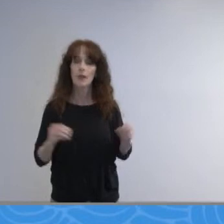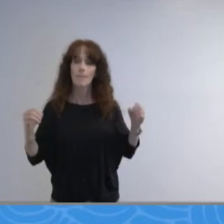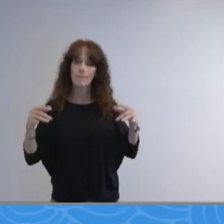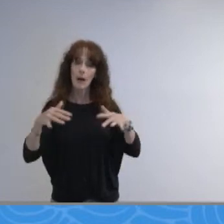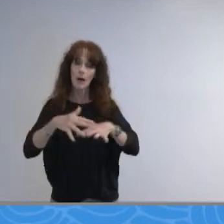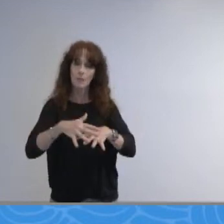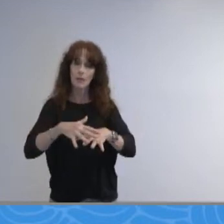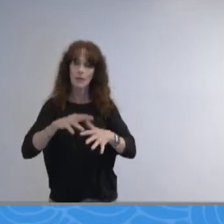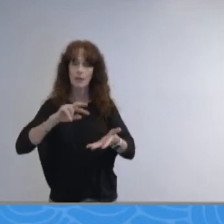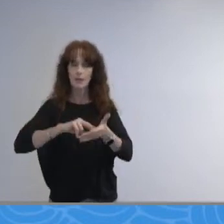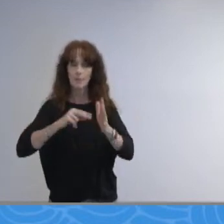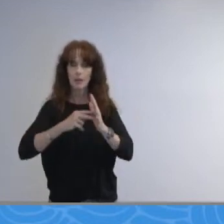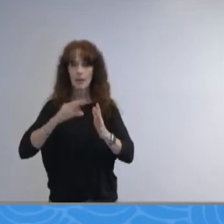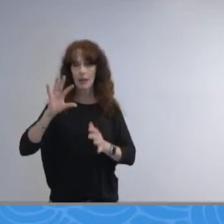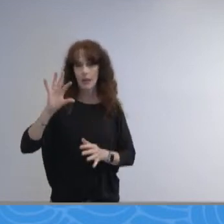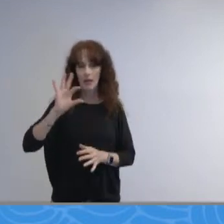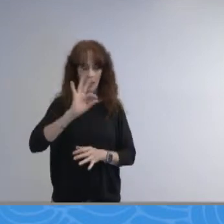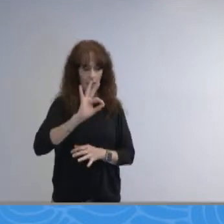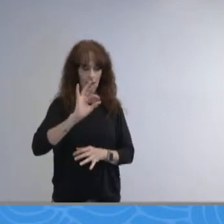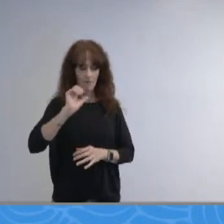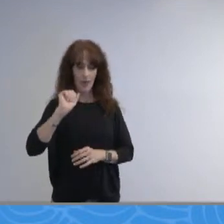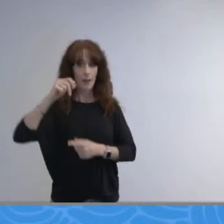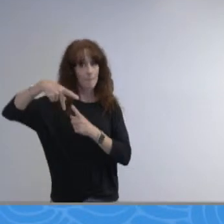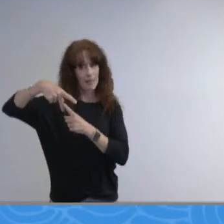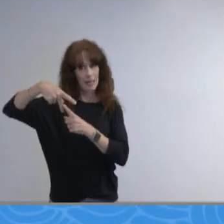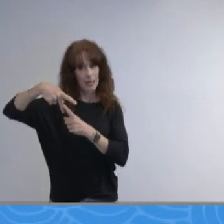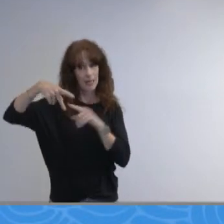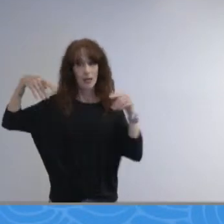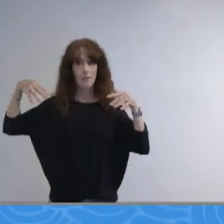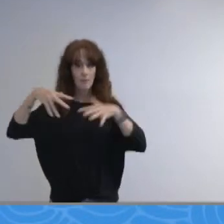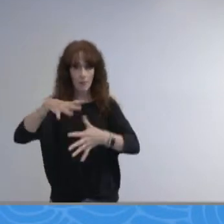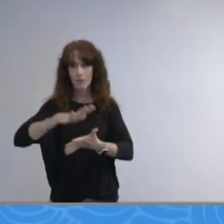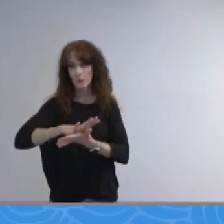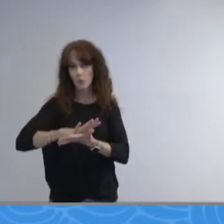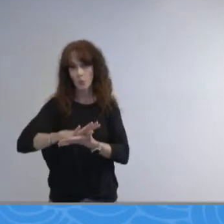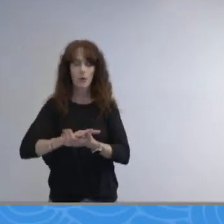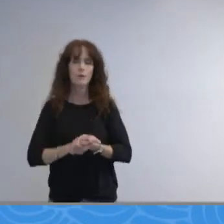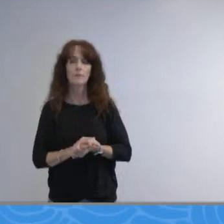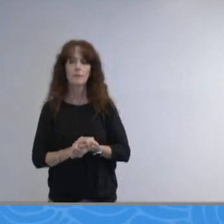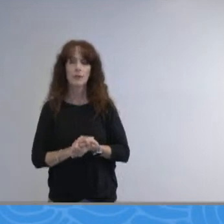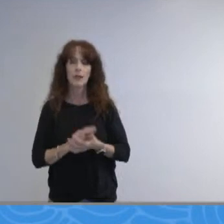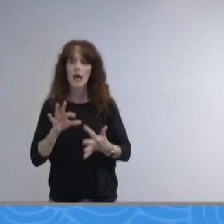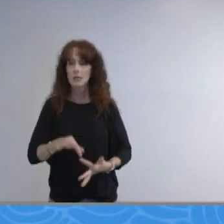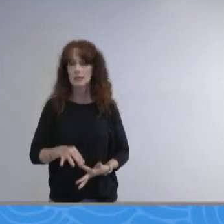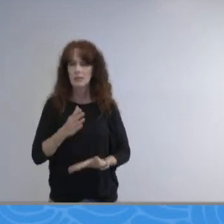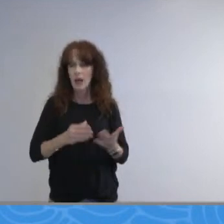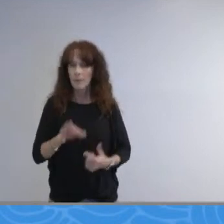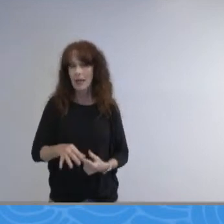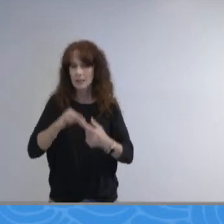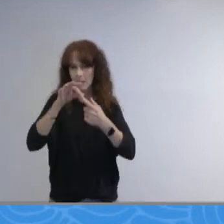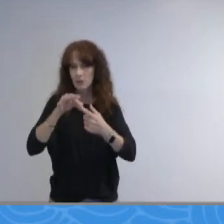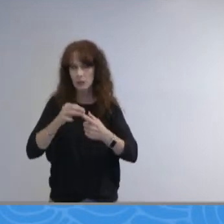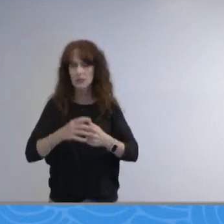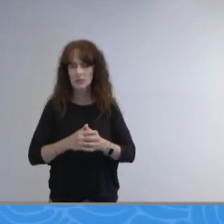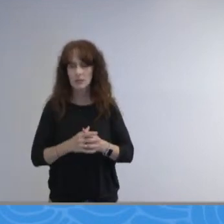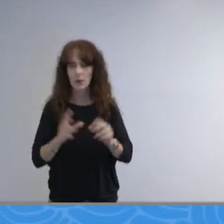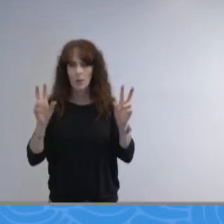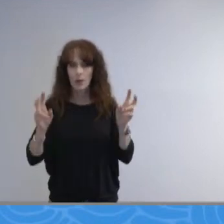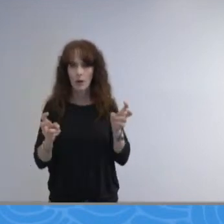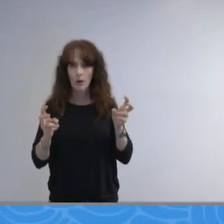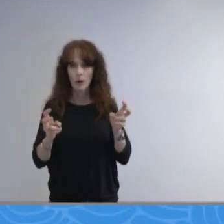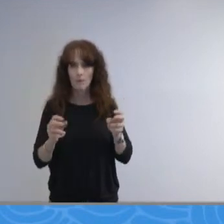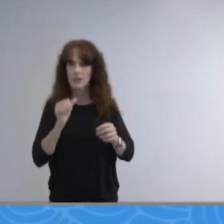Public, in FAPE, the P is public school. There are certain exceptions, what we